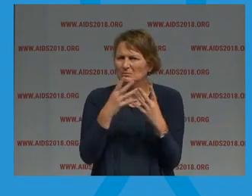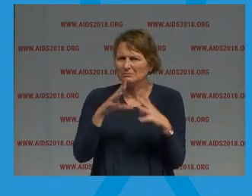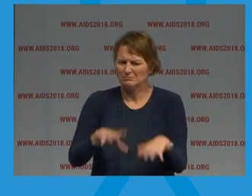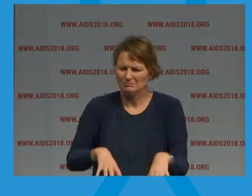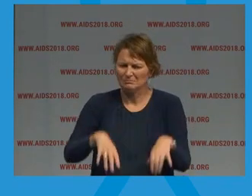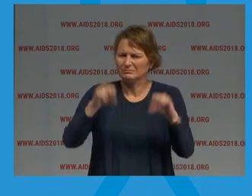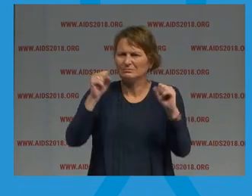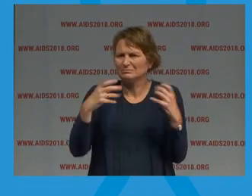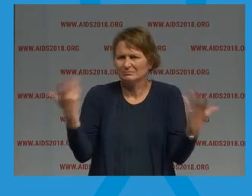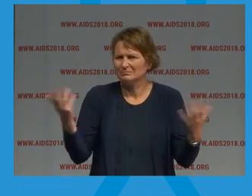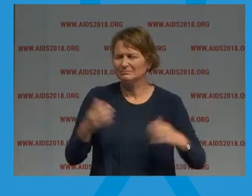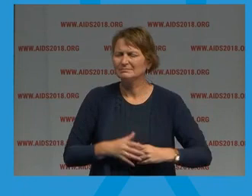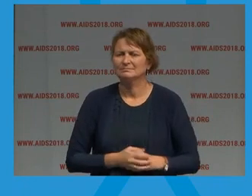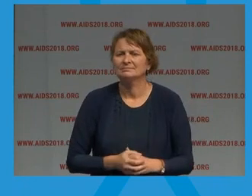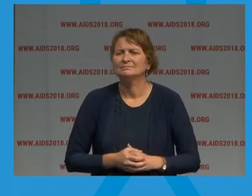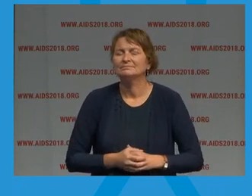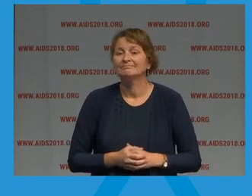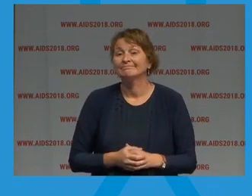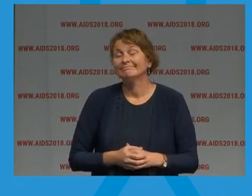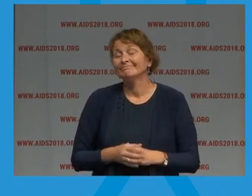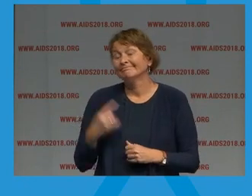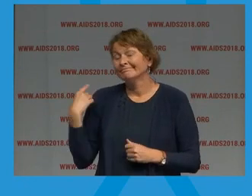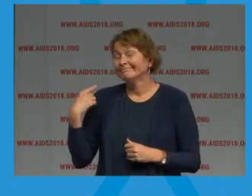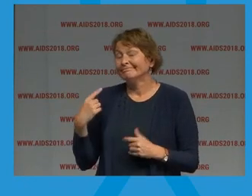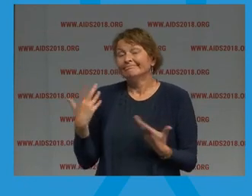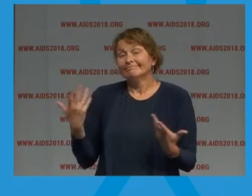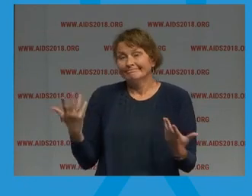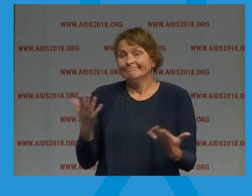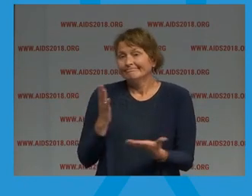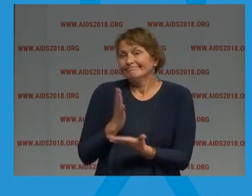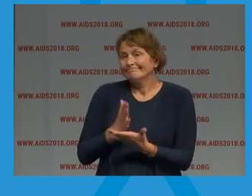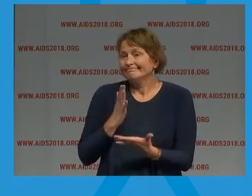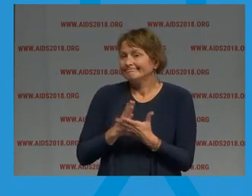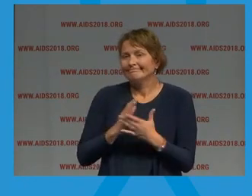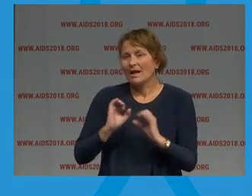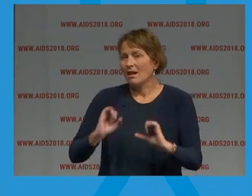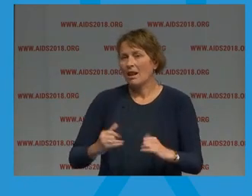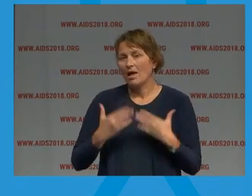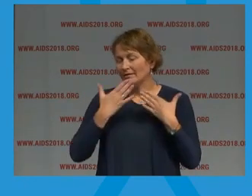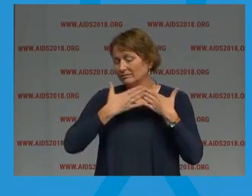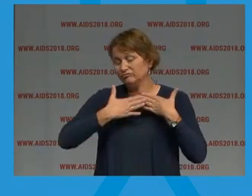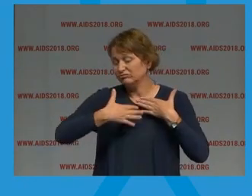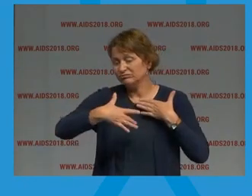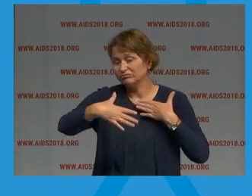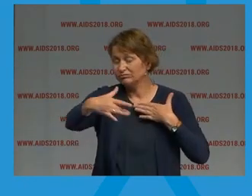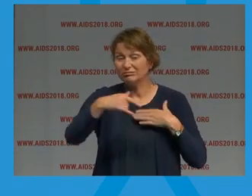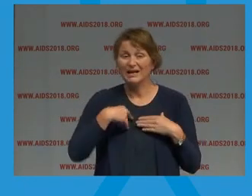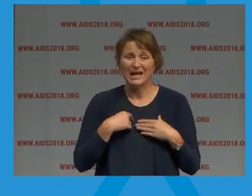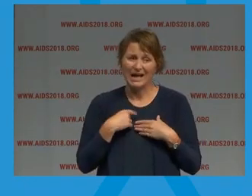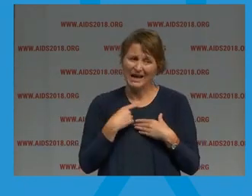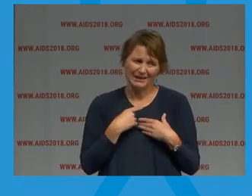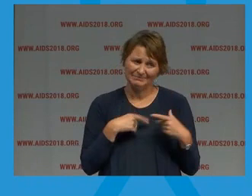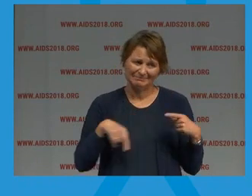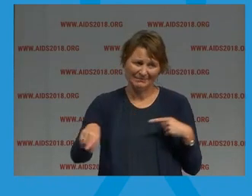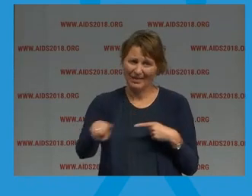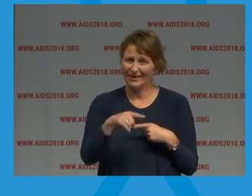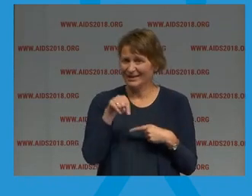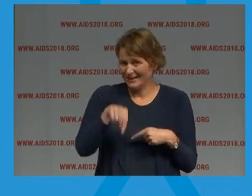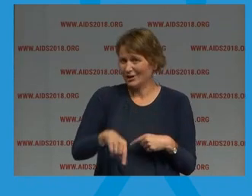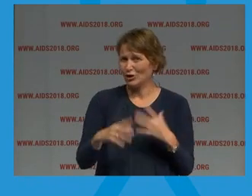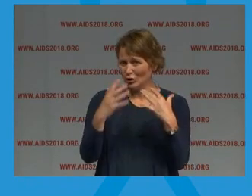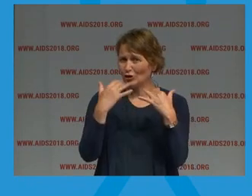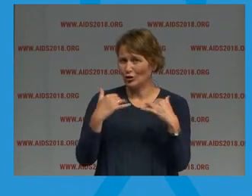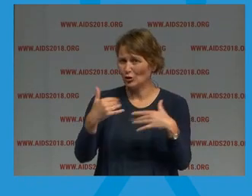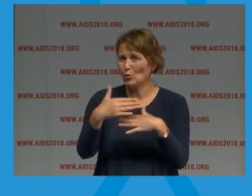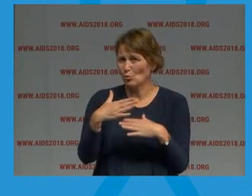Sure. It's a lifelong struggle. I doubt that there is a single woman in this room that can say